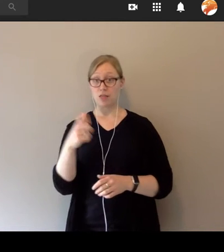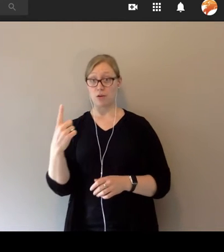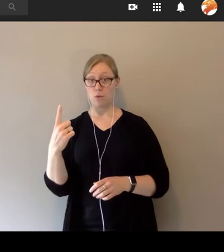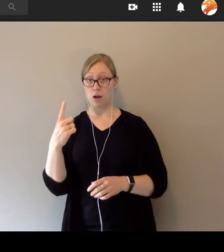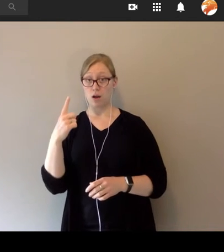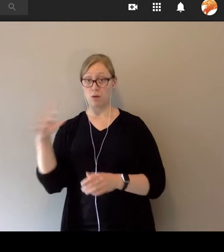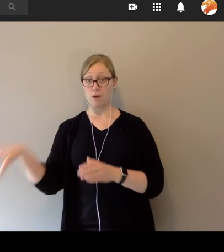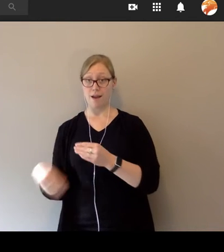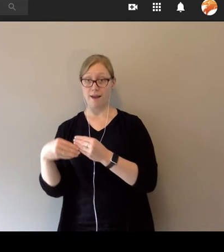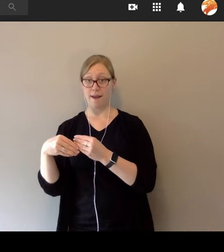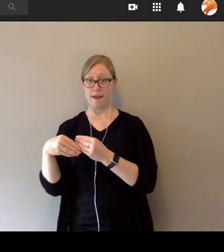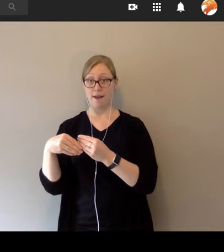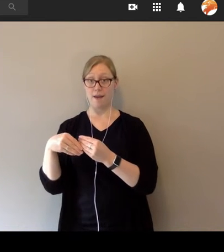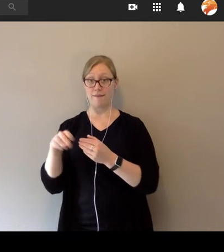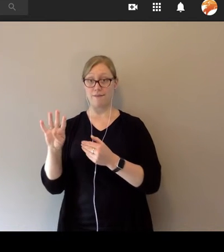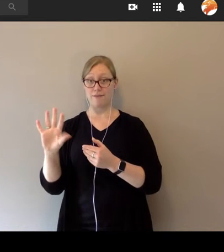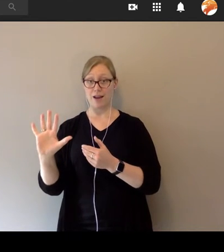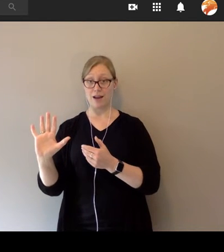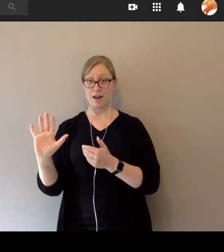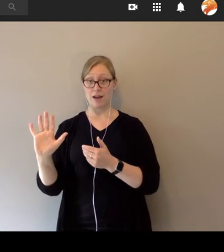be